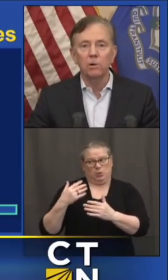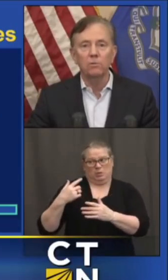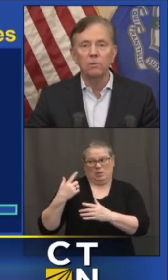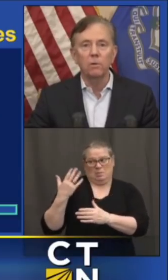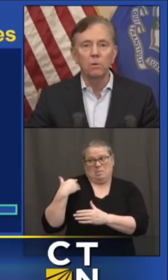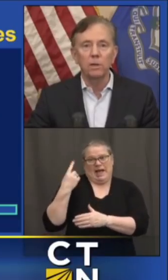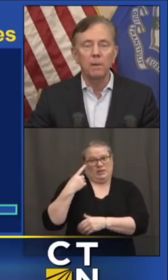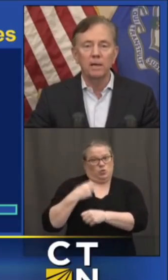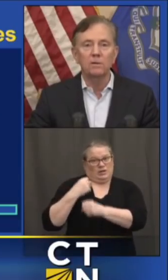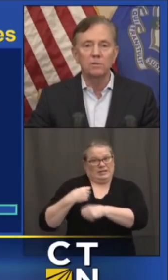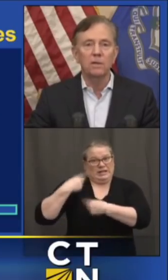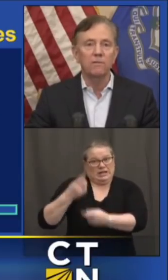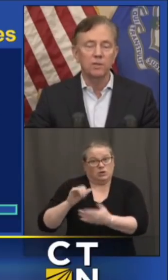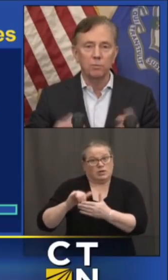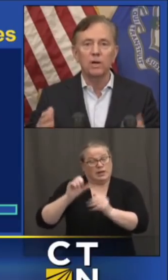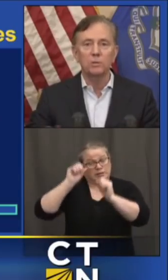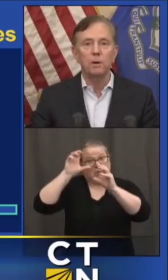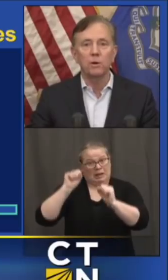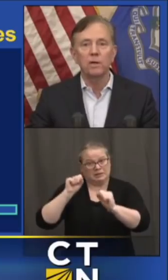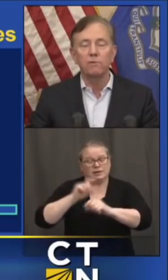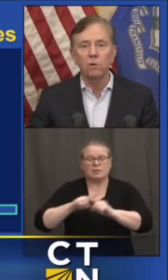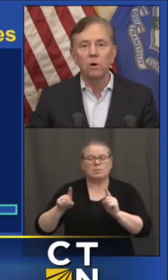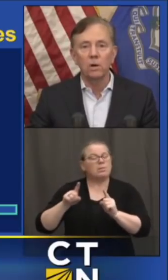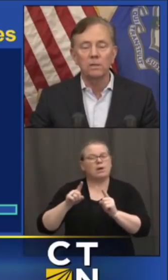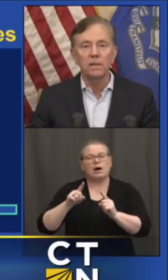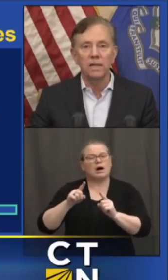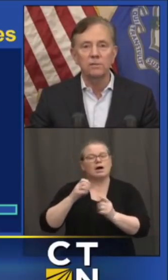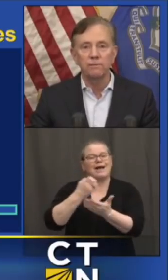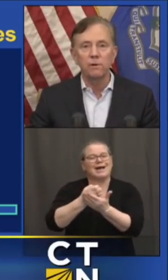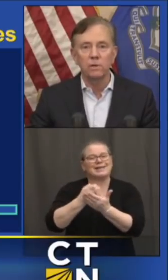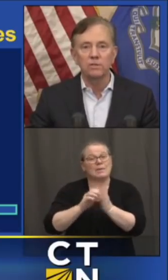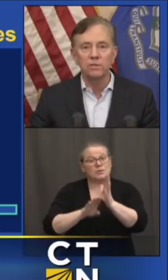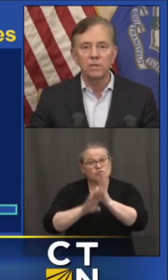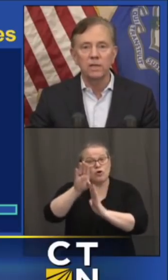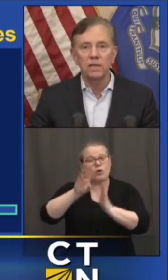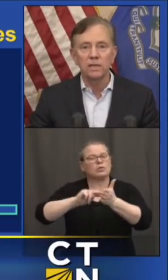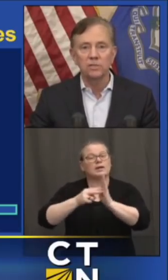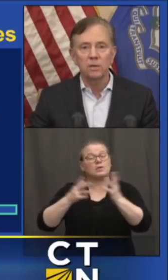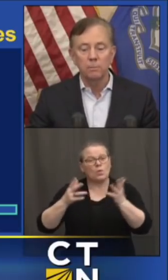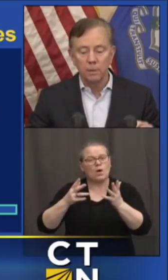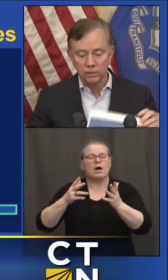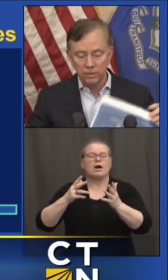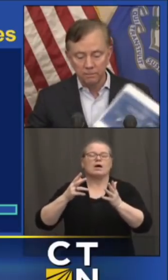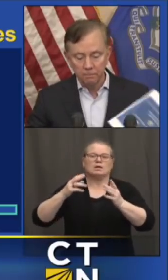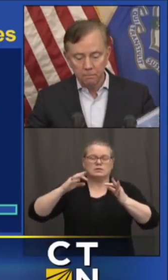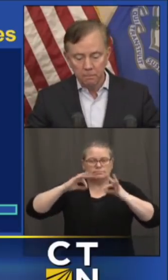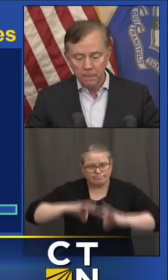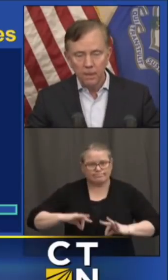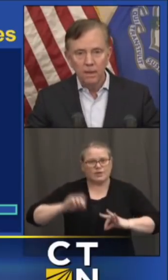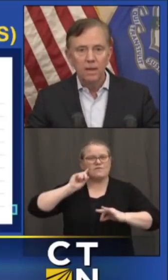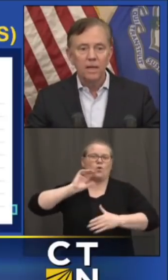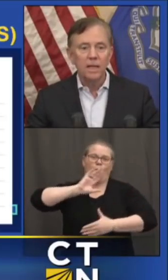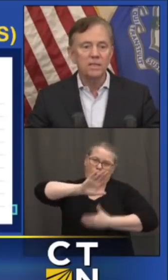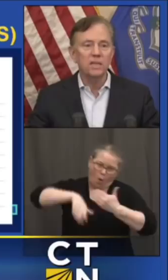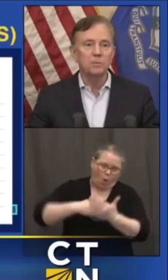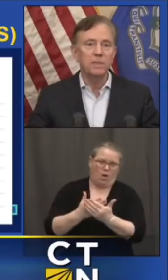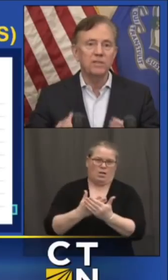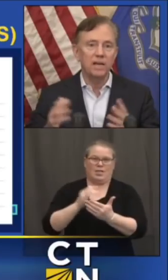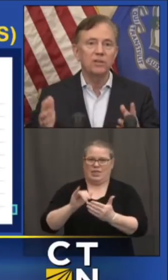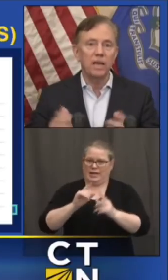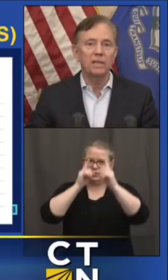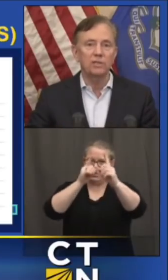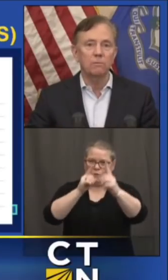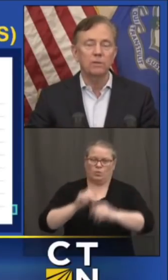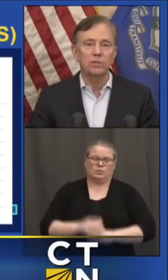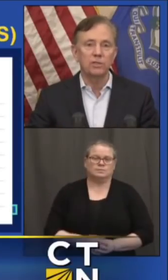economic growth only matters if it's prosperity for all, and that's a focus in this budget. And that takes me